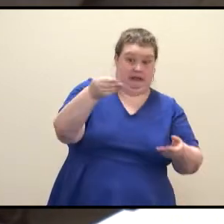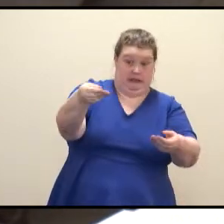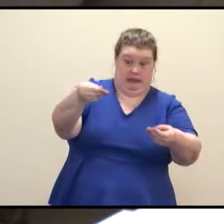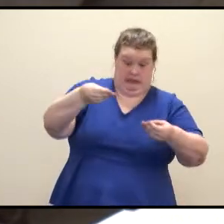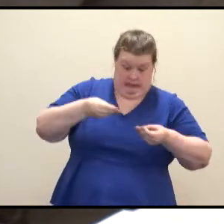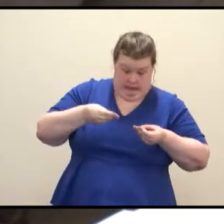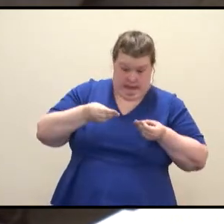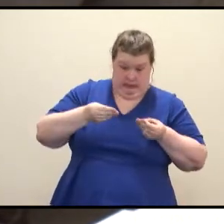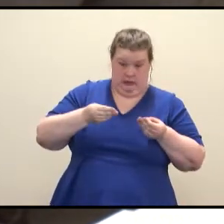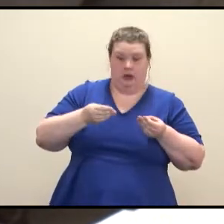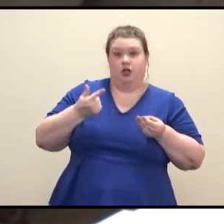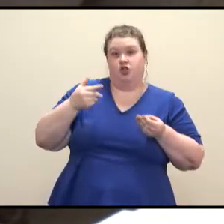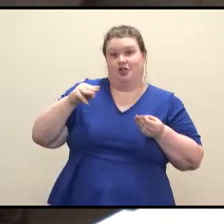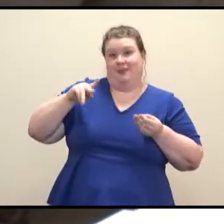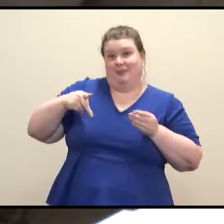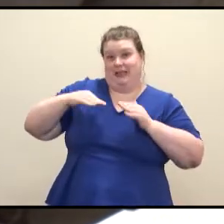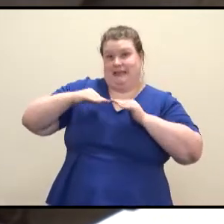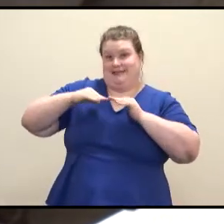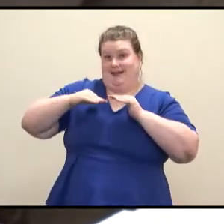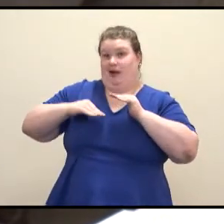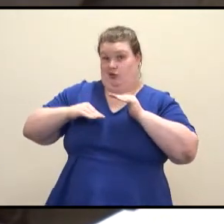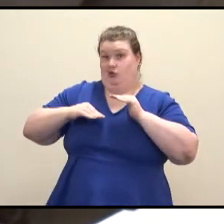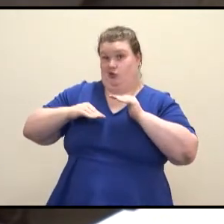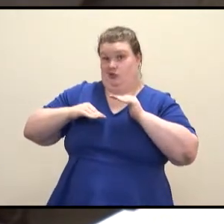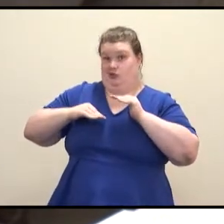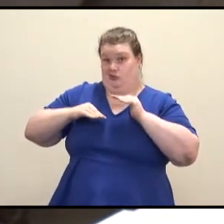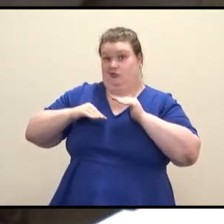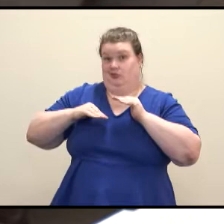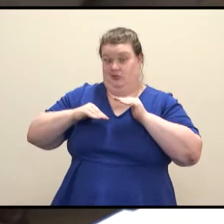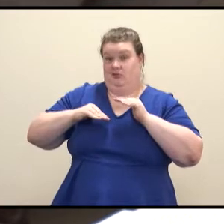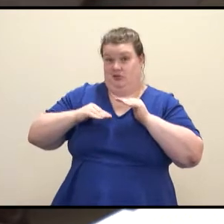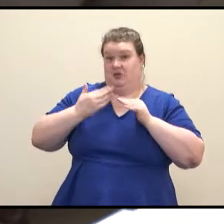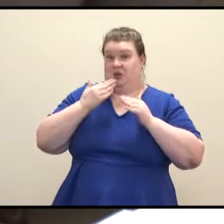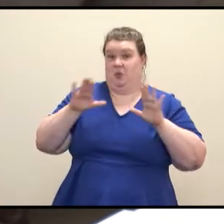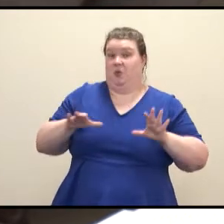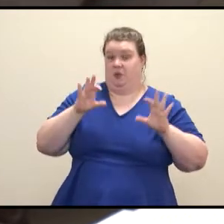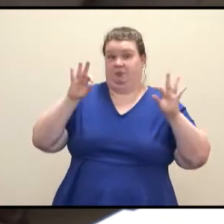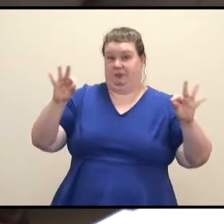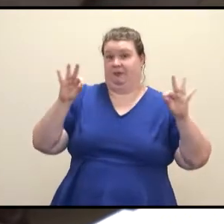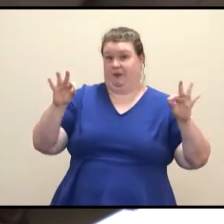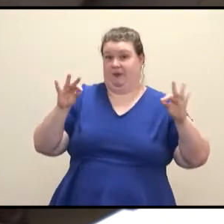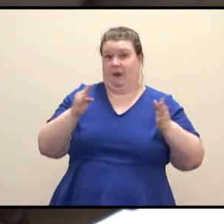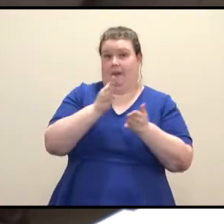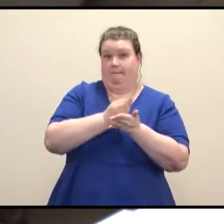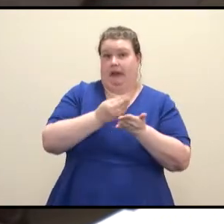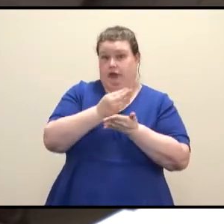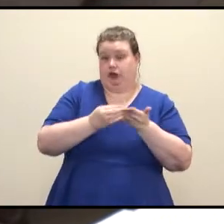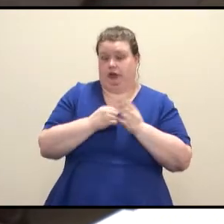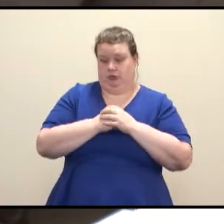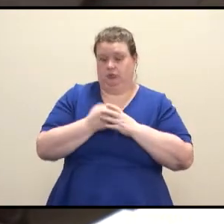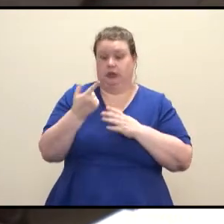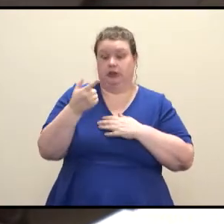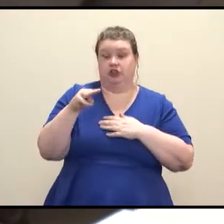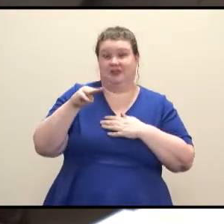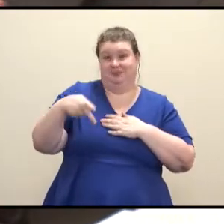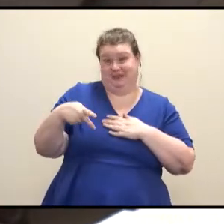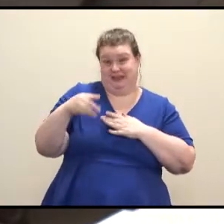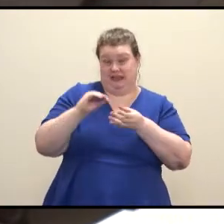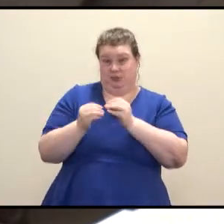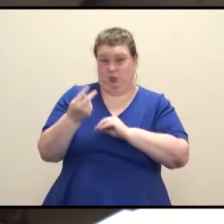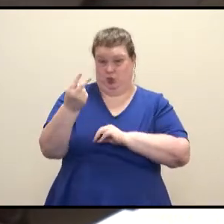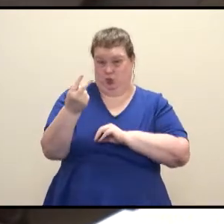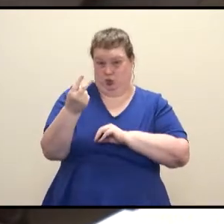this scope of work. So we are tracking within the budget right now. And like I said, GMP number 2 will be